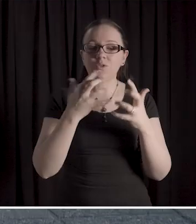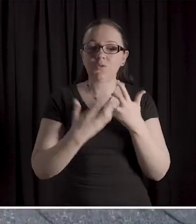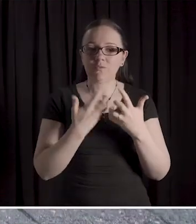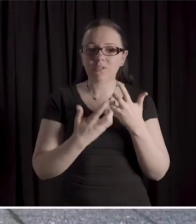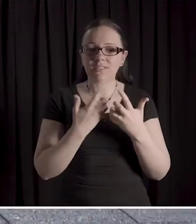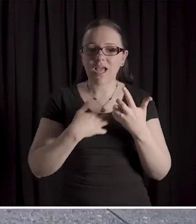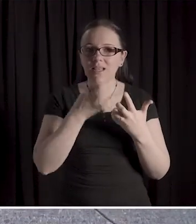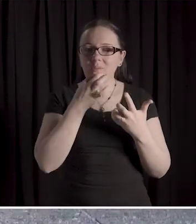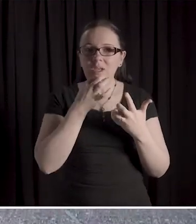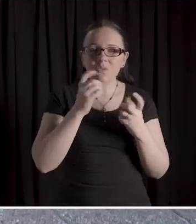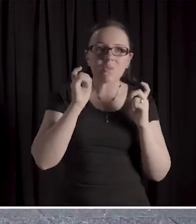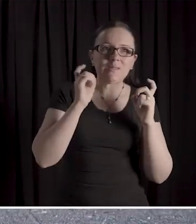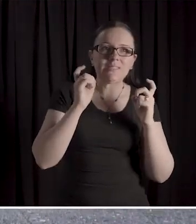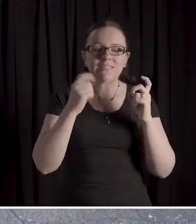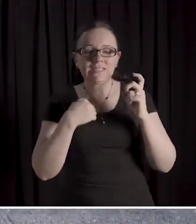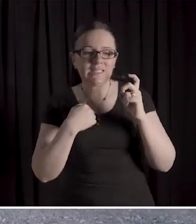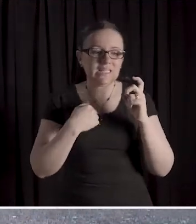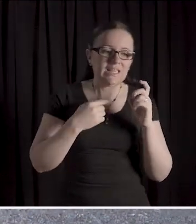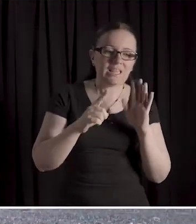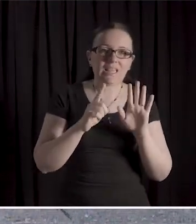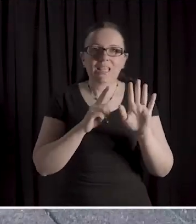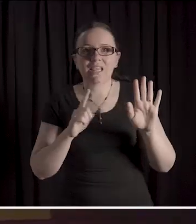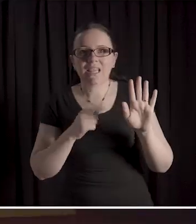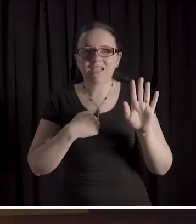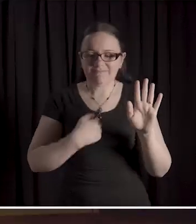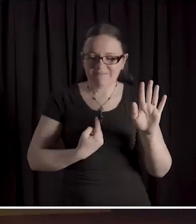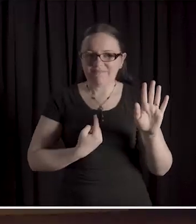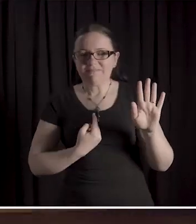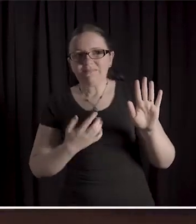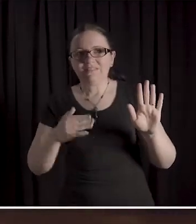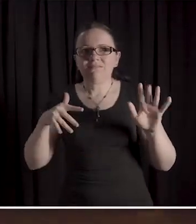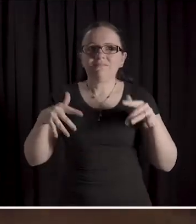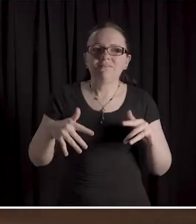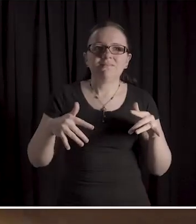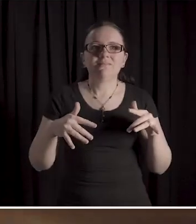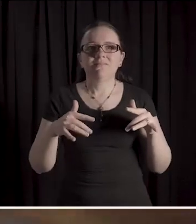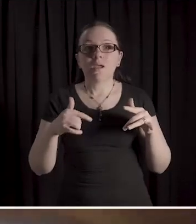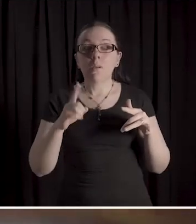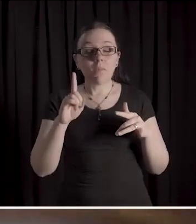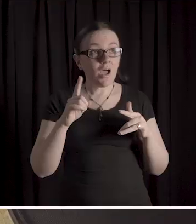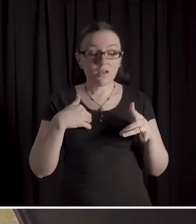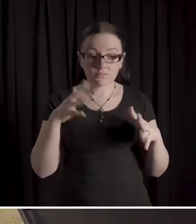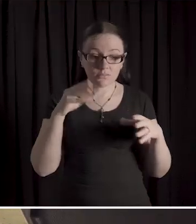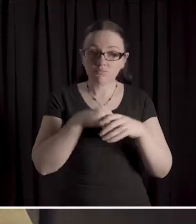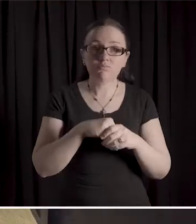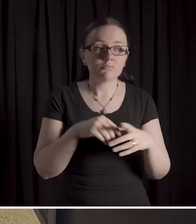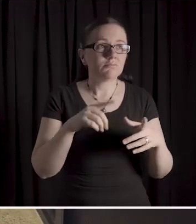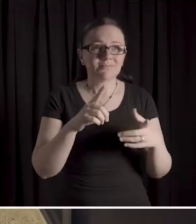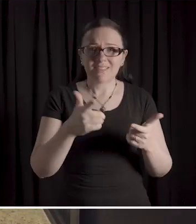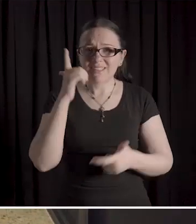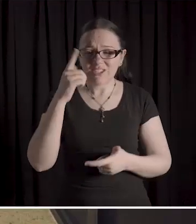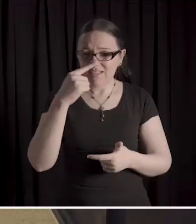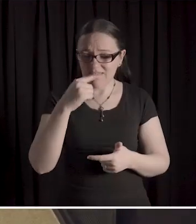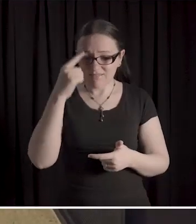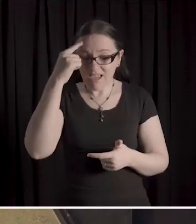When I started at Torrens, I was worried that I wouldn't fit in. But every lecturer that I've had has only seen me as